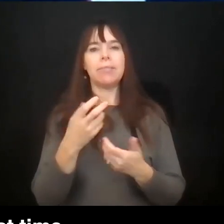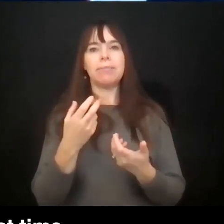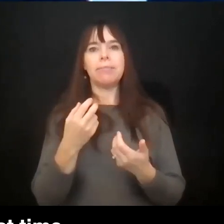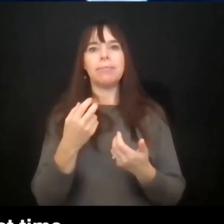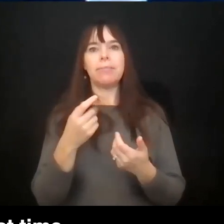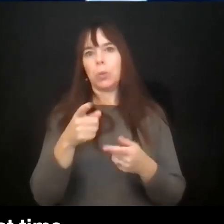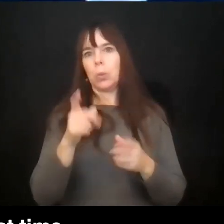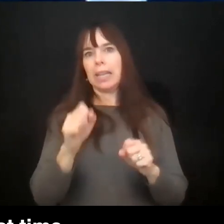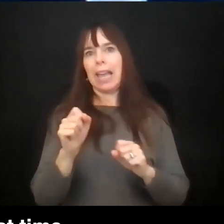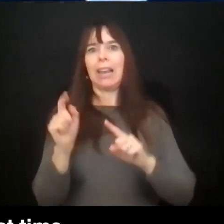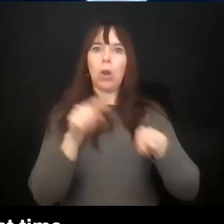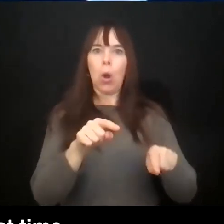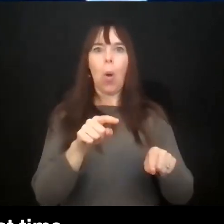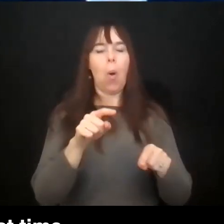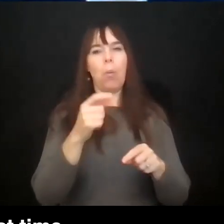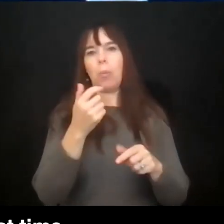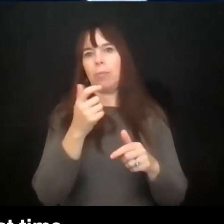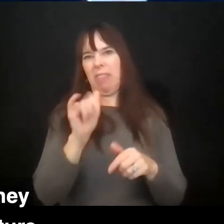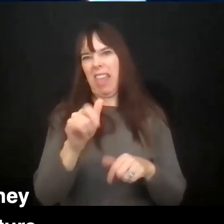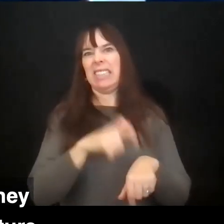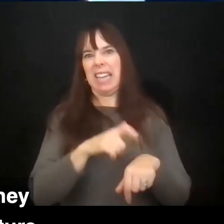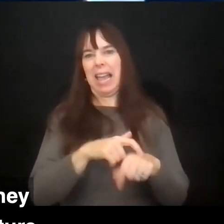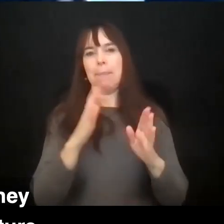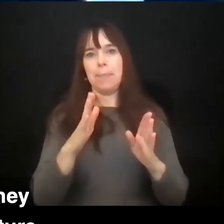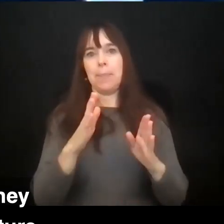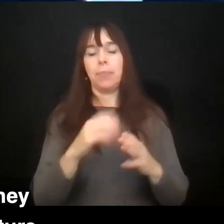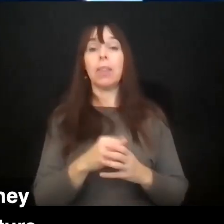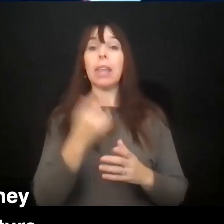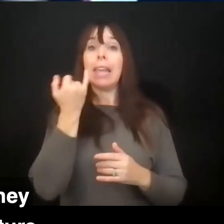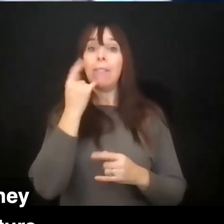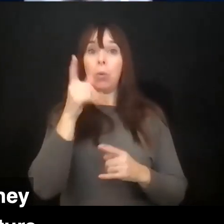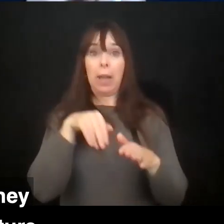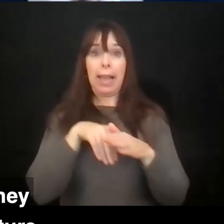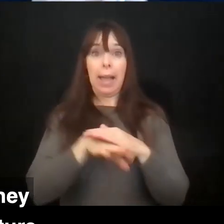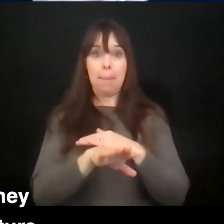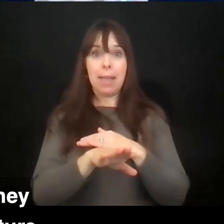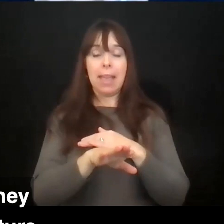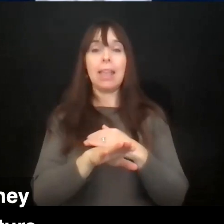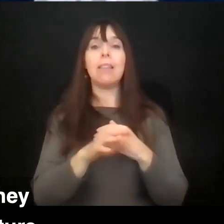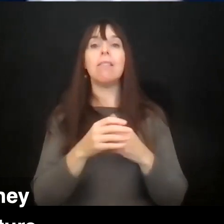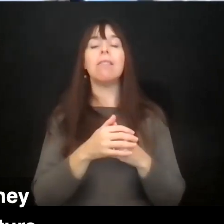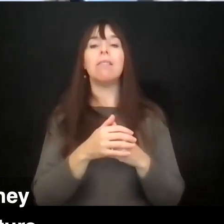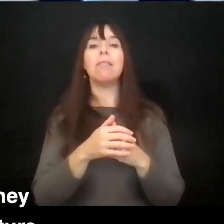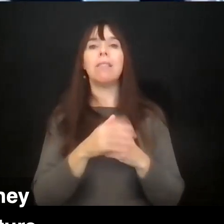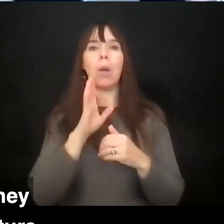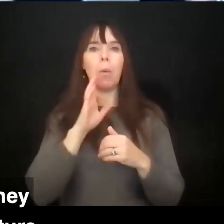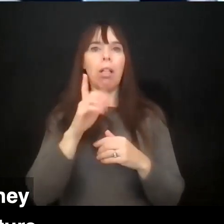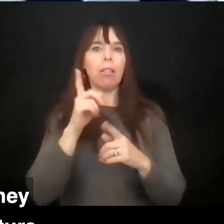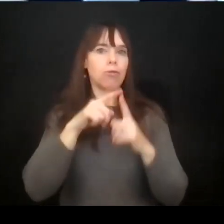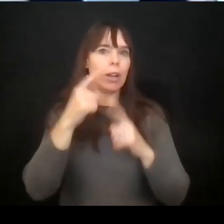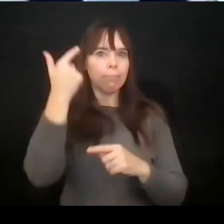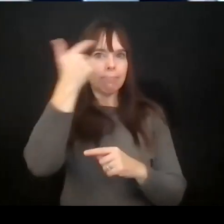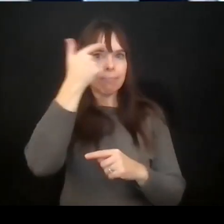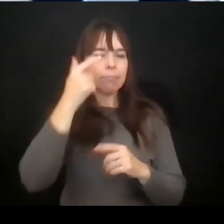so you can come in at that time. When you come in, they will take your